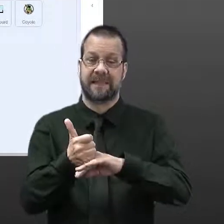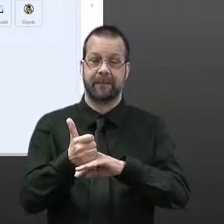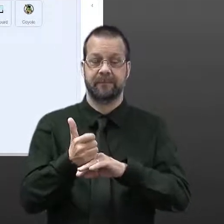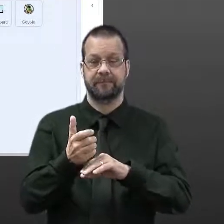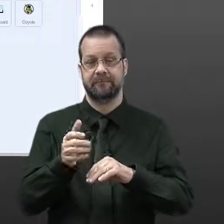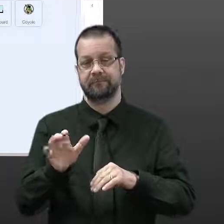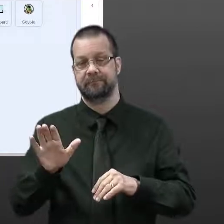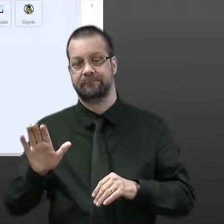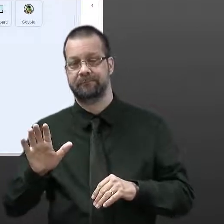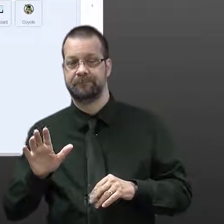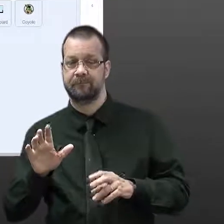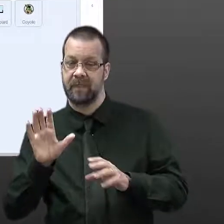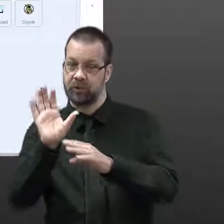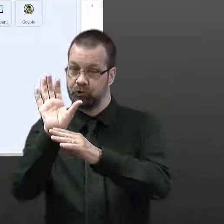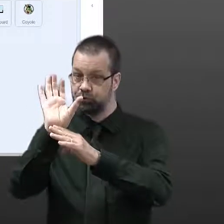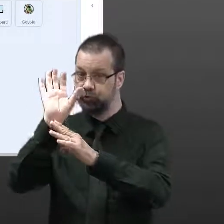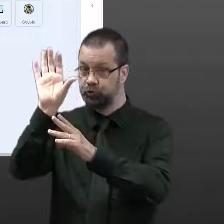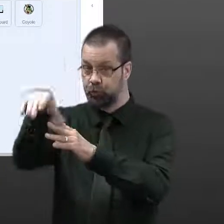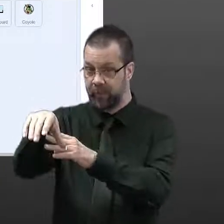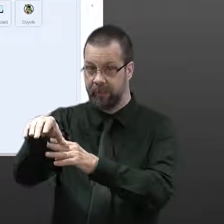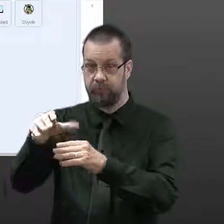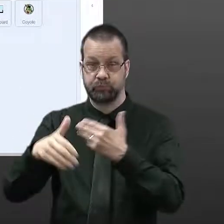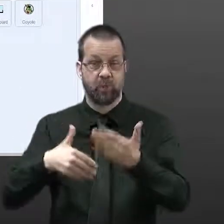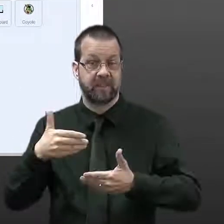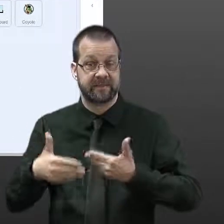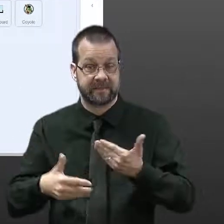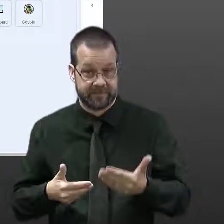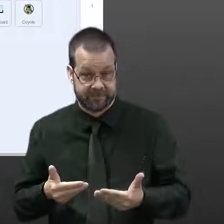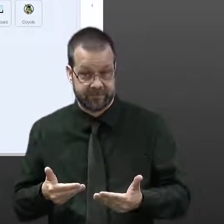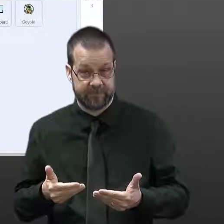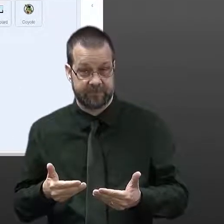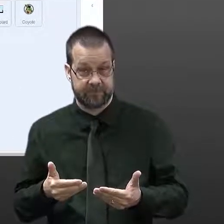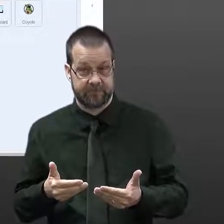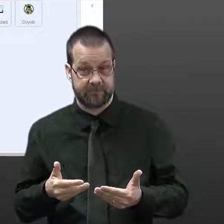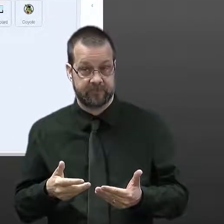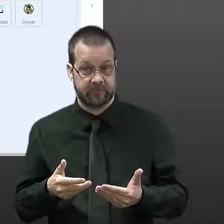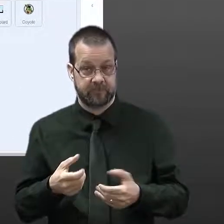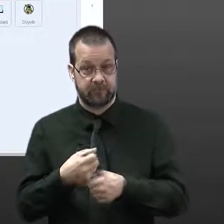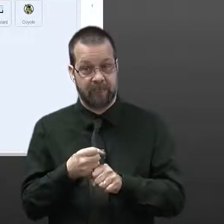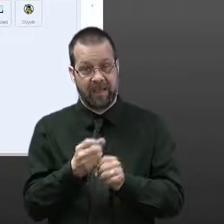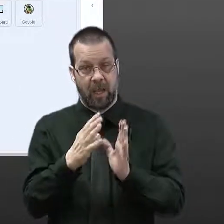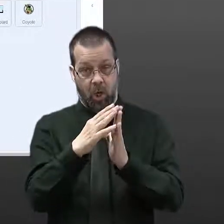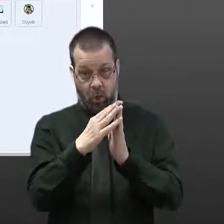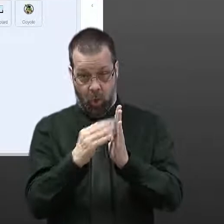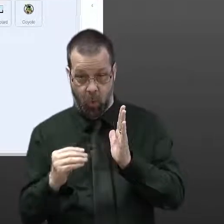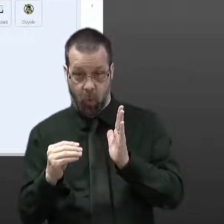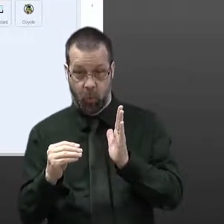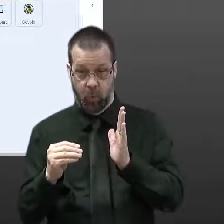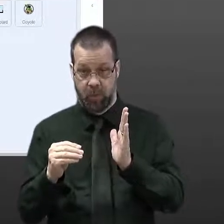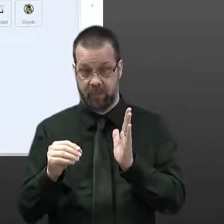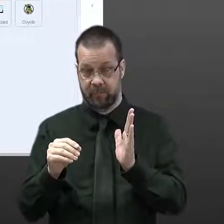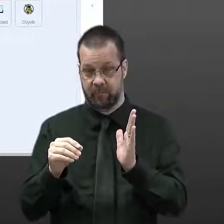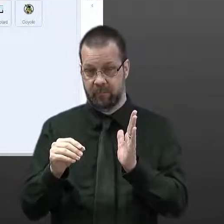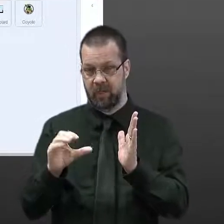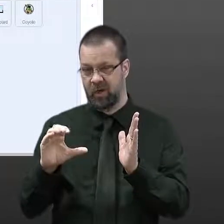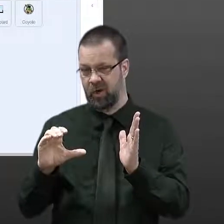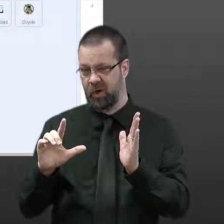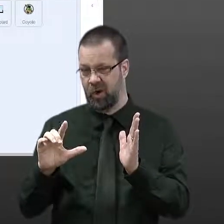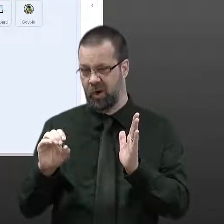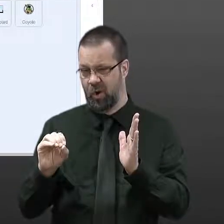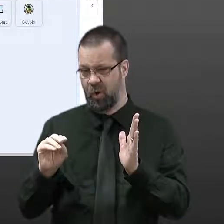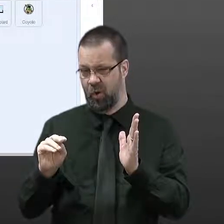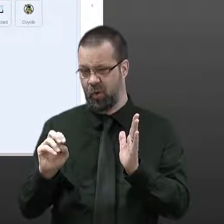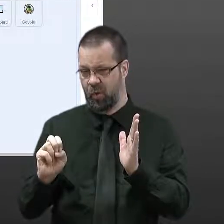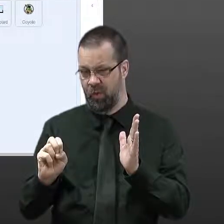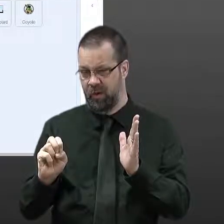do is kind of set up our shooting process. We're going to be making a clone